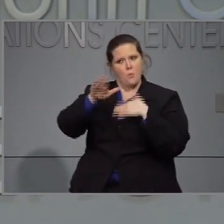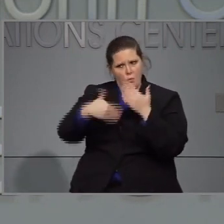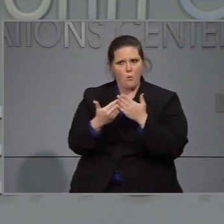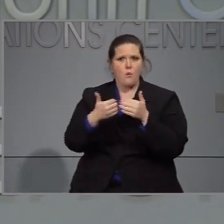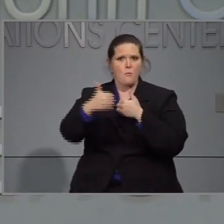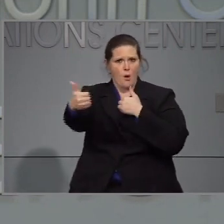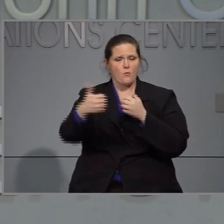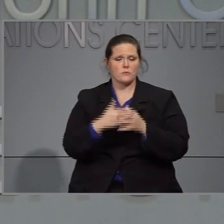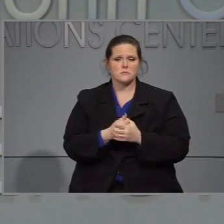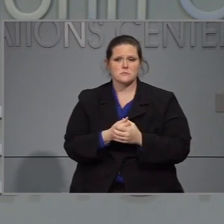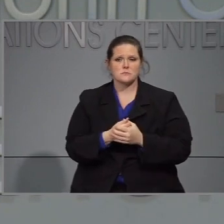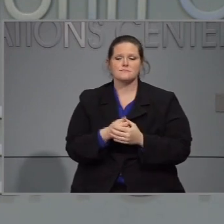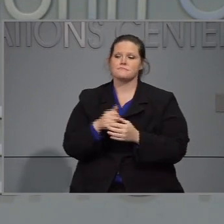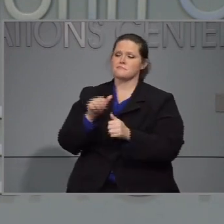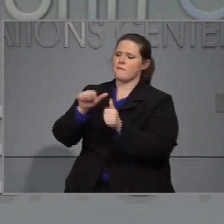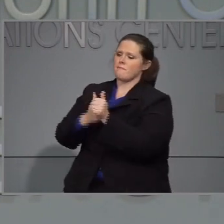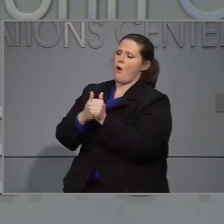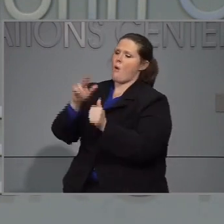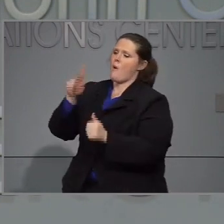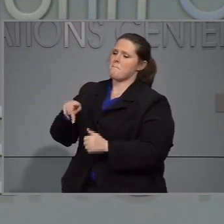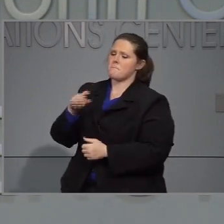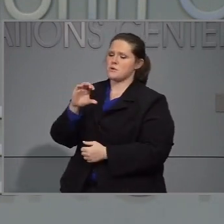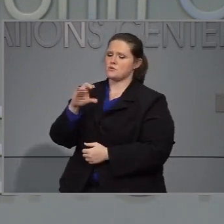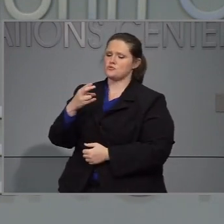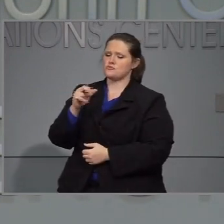Follow-up, Chandler Morgan, WBTV.